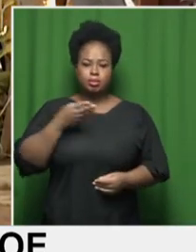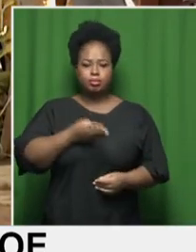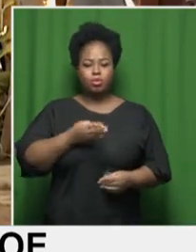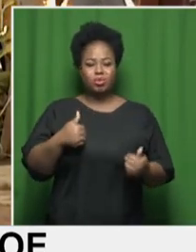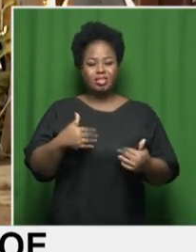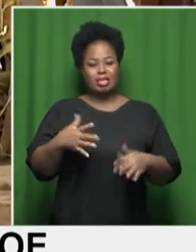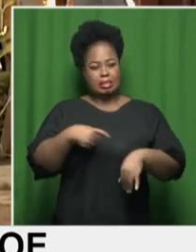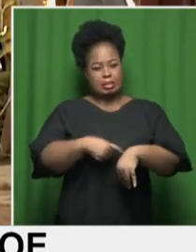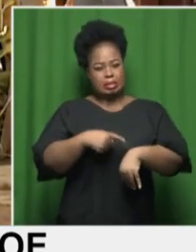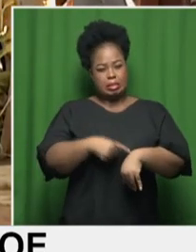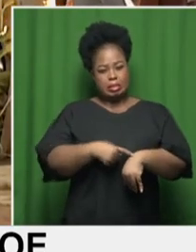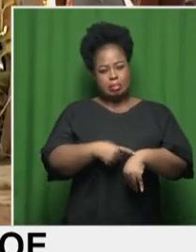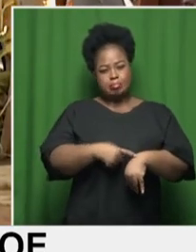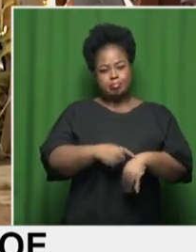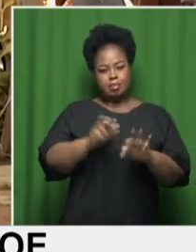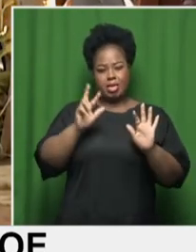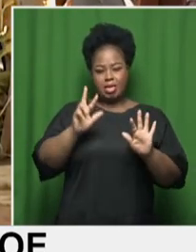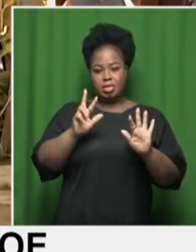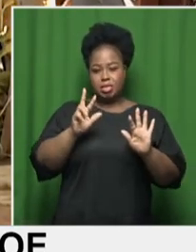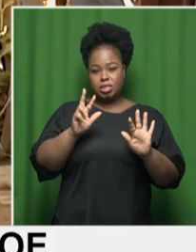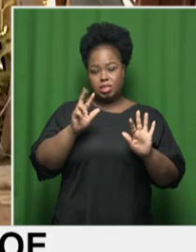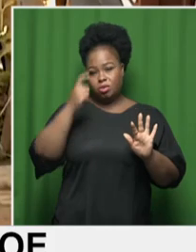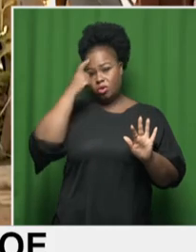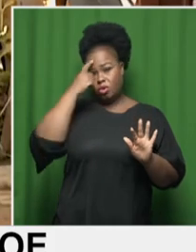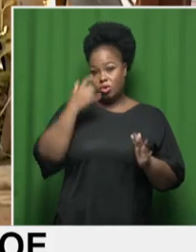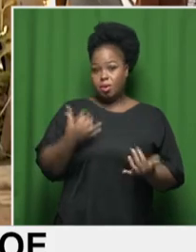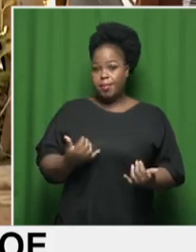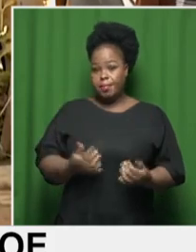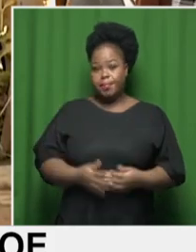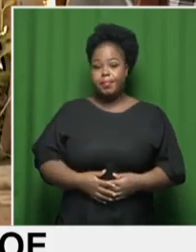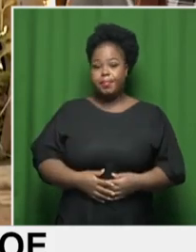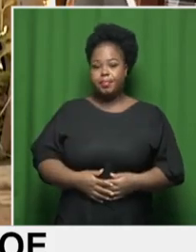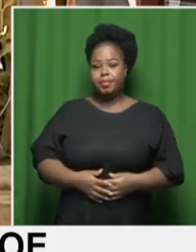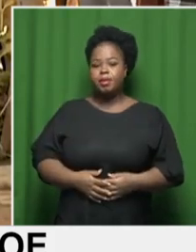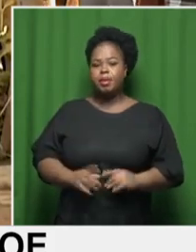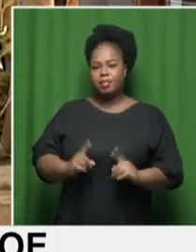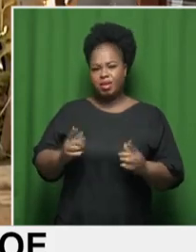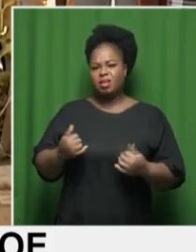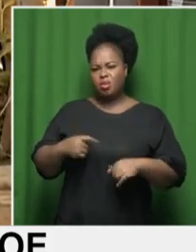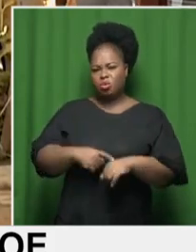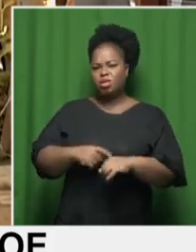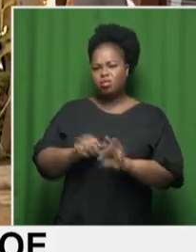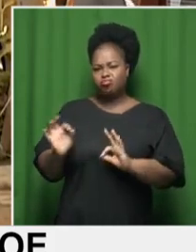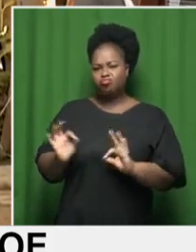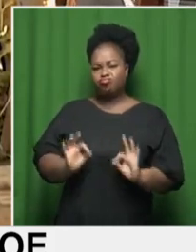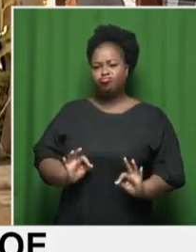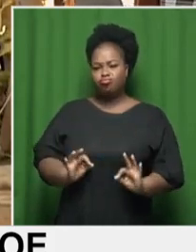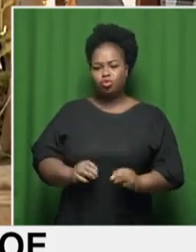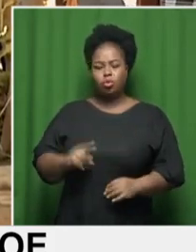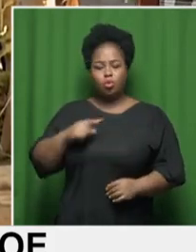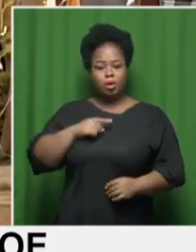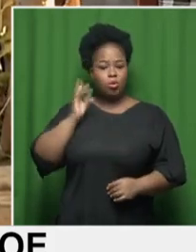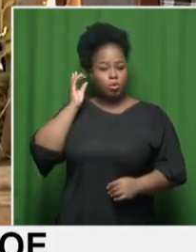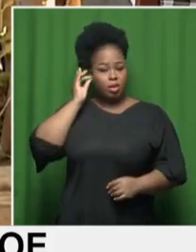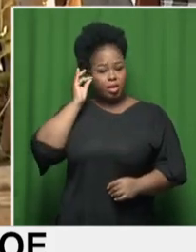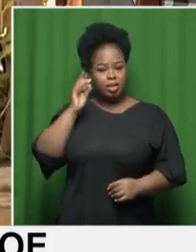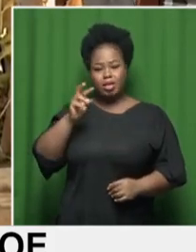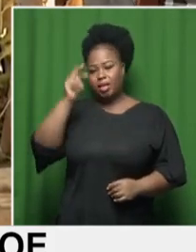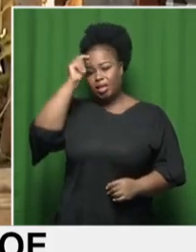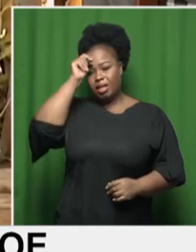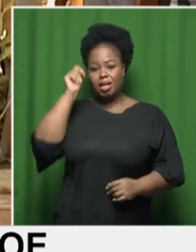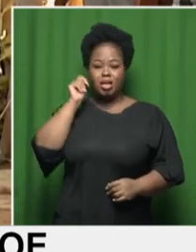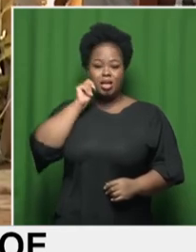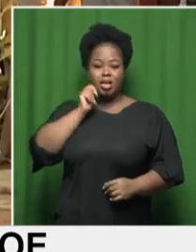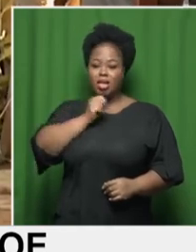at around 8 o'clock. And it seems like they are on time. As you heard earlier on, the nephew